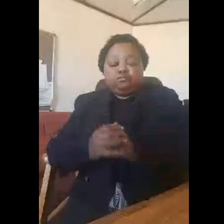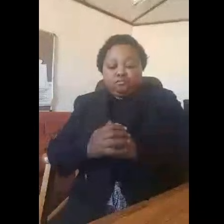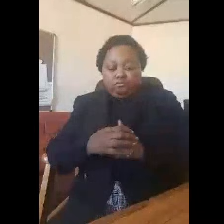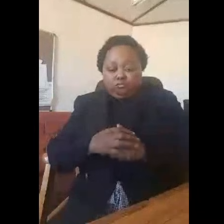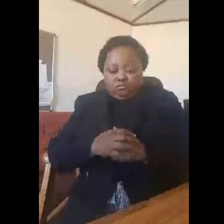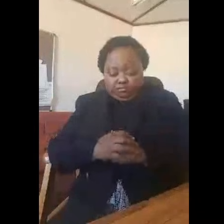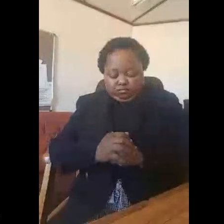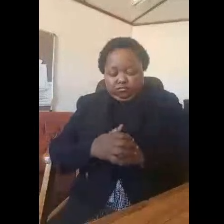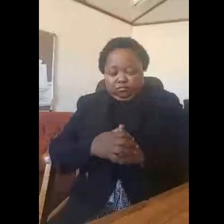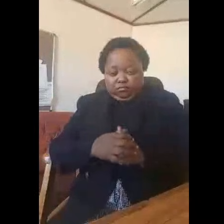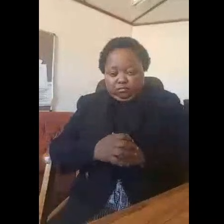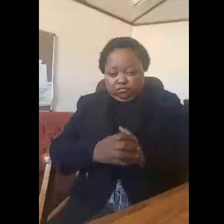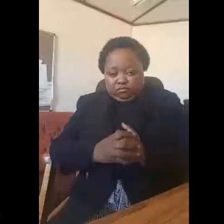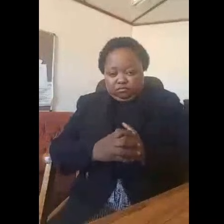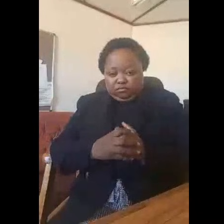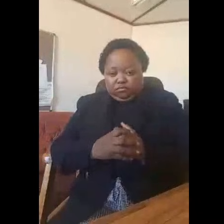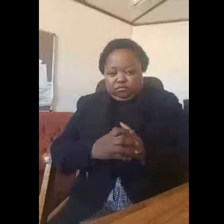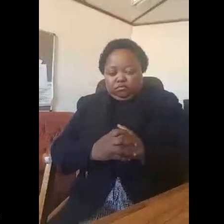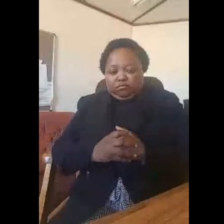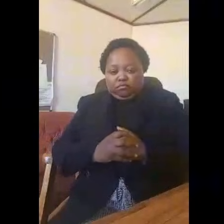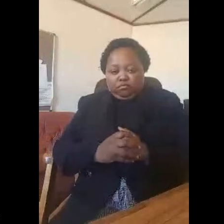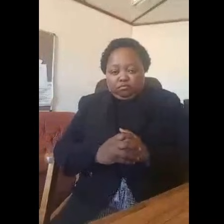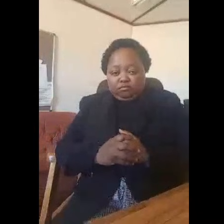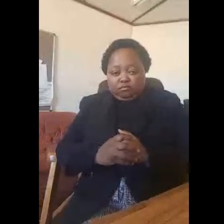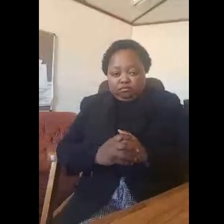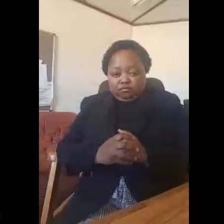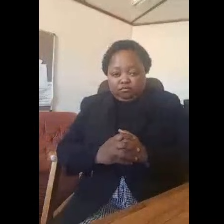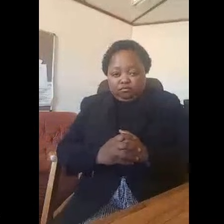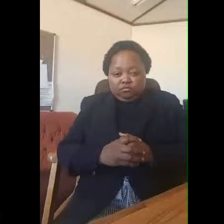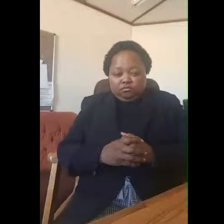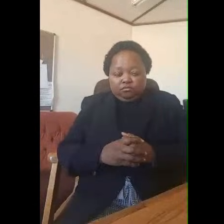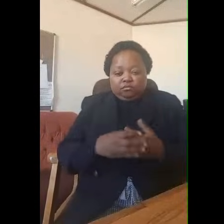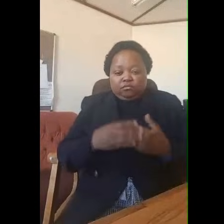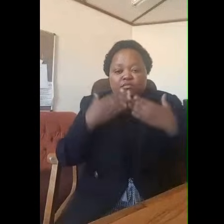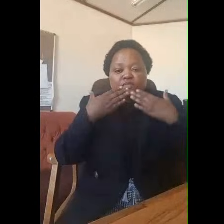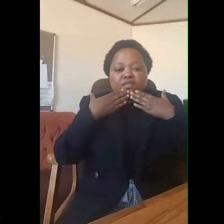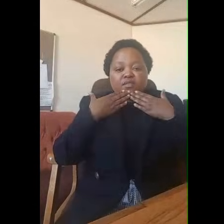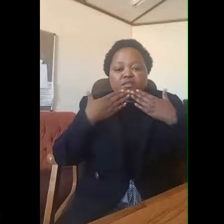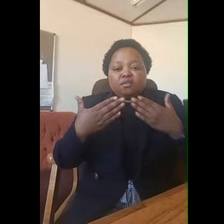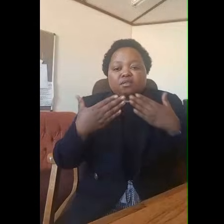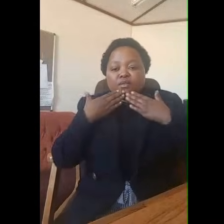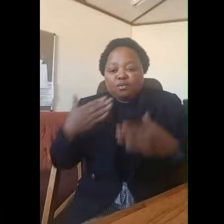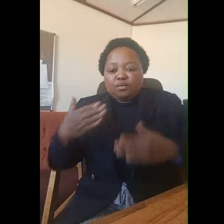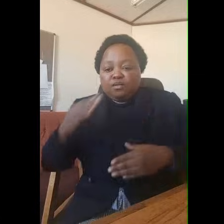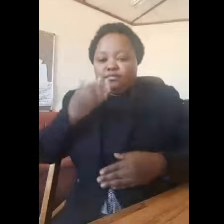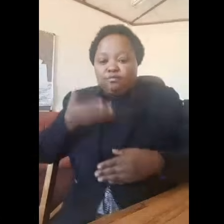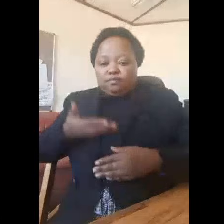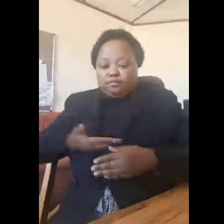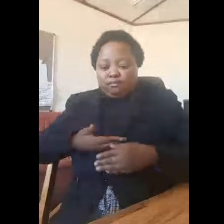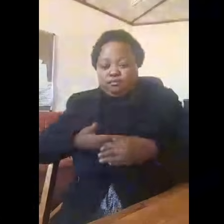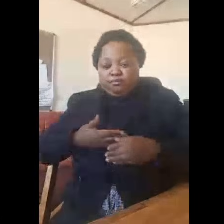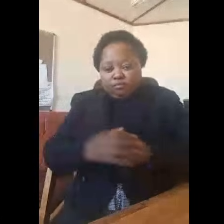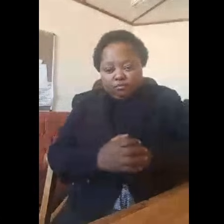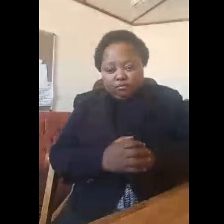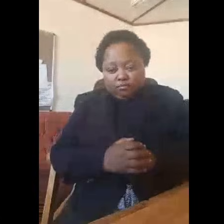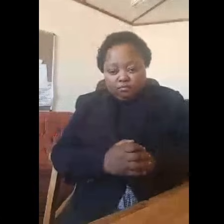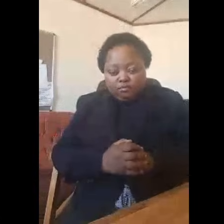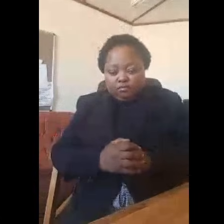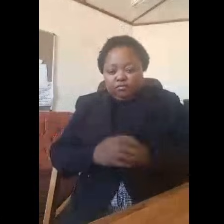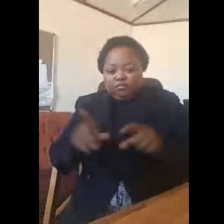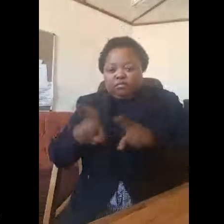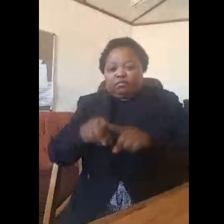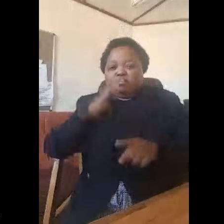you. Thank you very much, Ndate Ramakwele and Ndate Matubo,